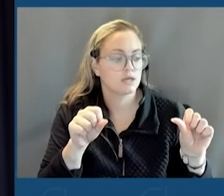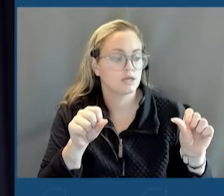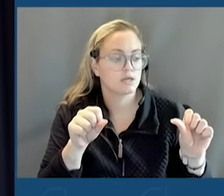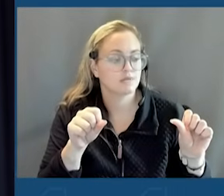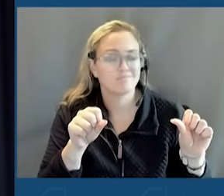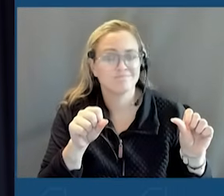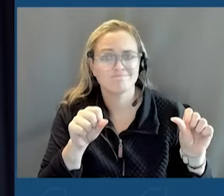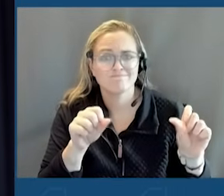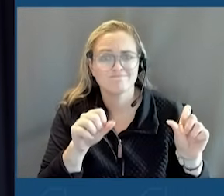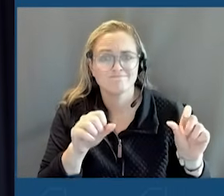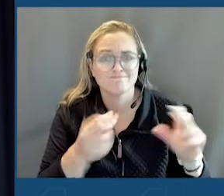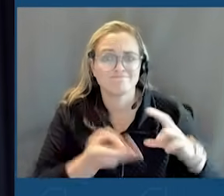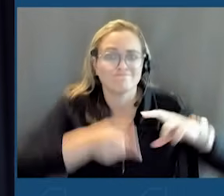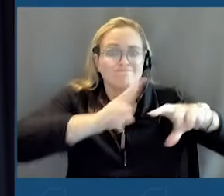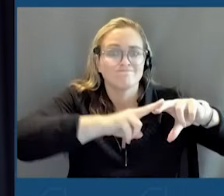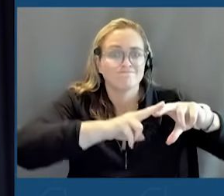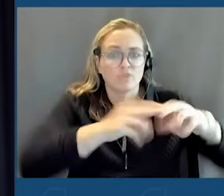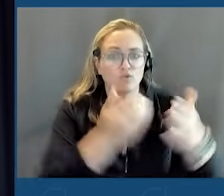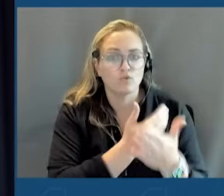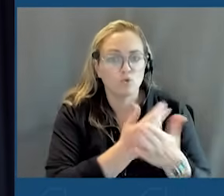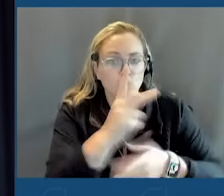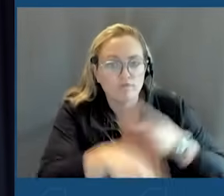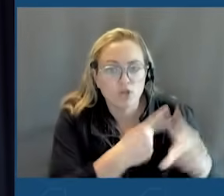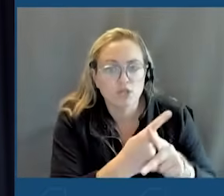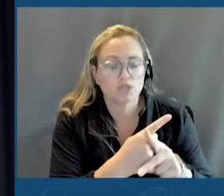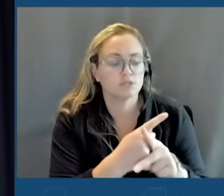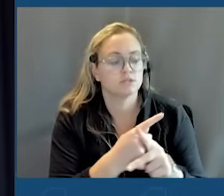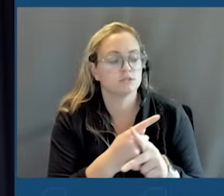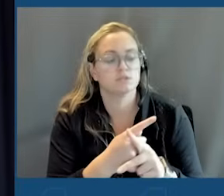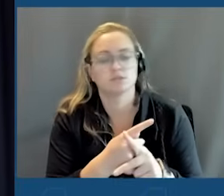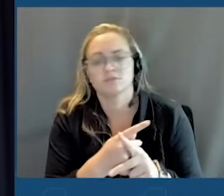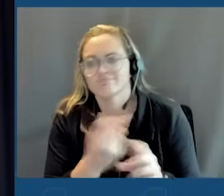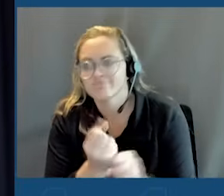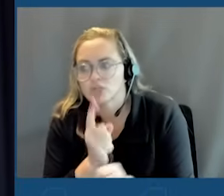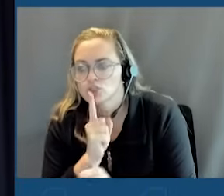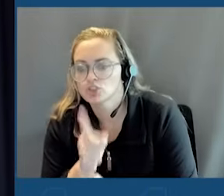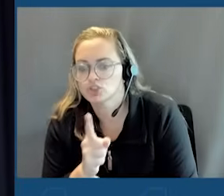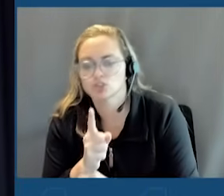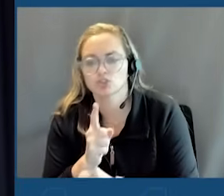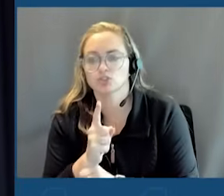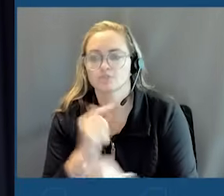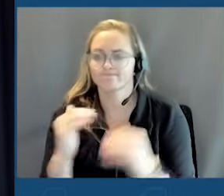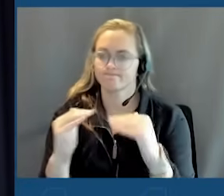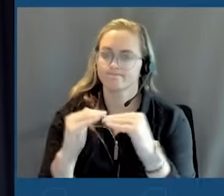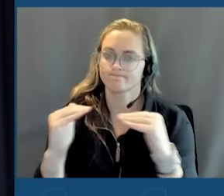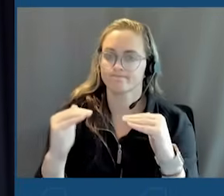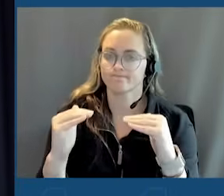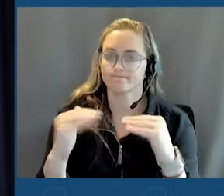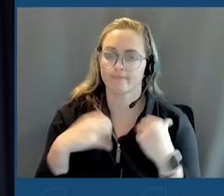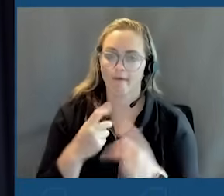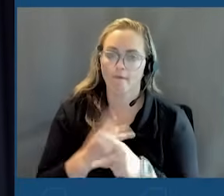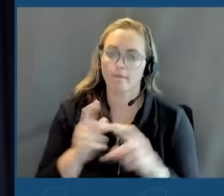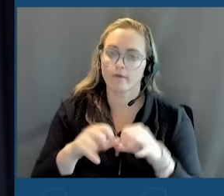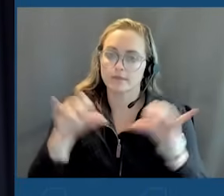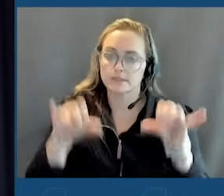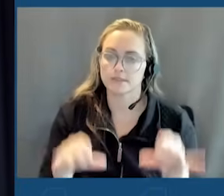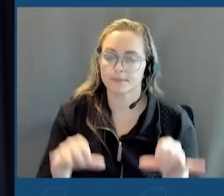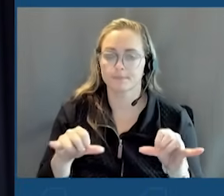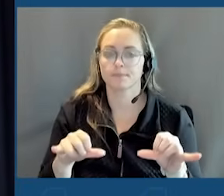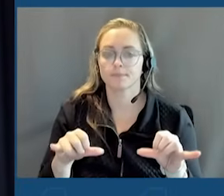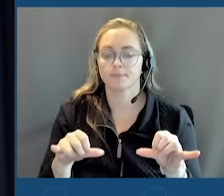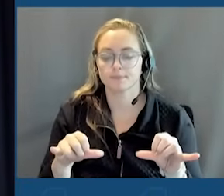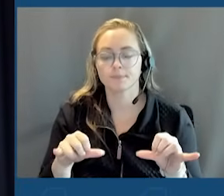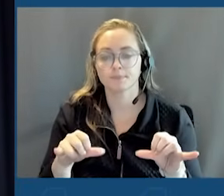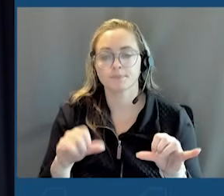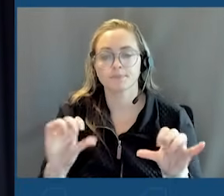new variants, whether it's dealing with ensuring that we have equity in our healthcare system. You made the challenge we